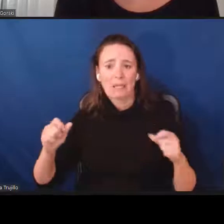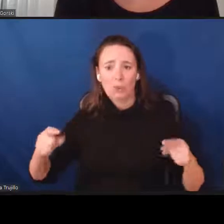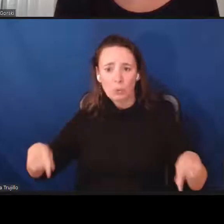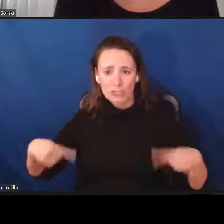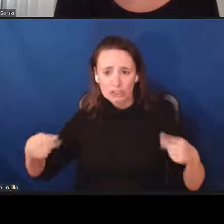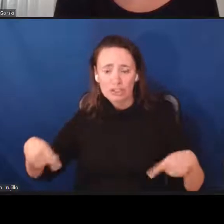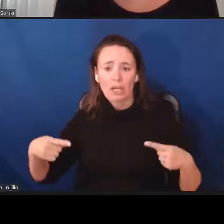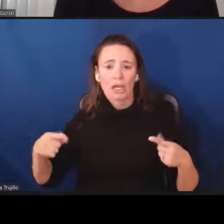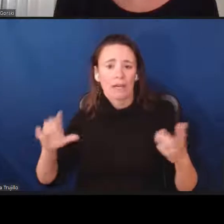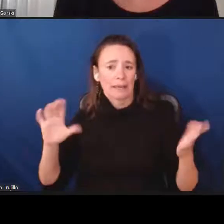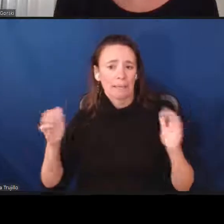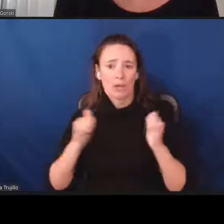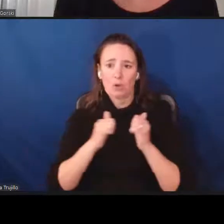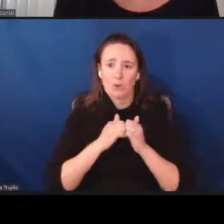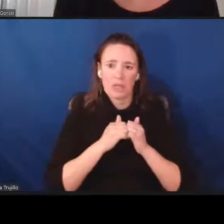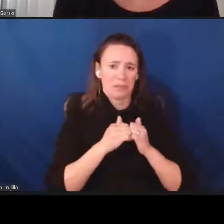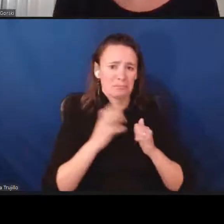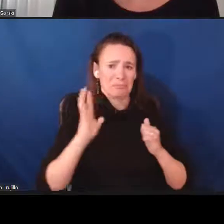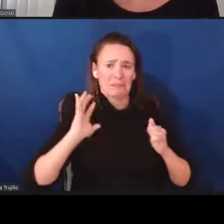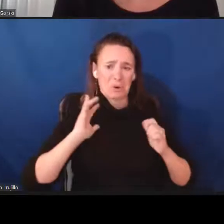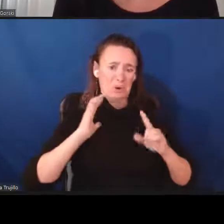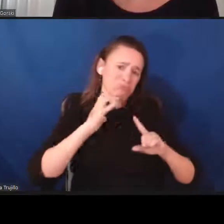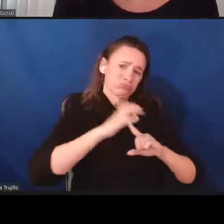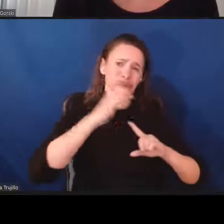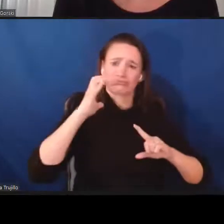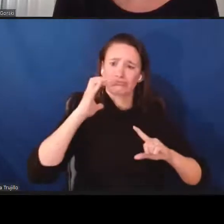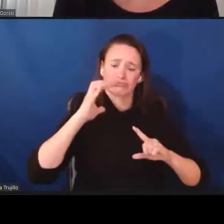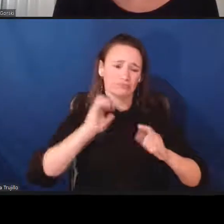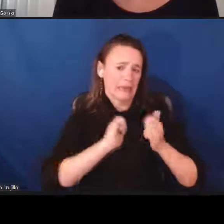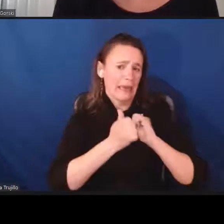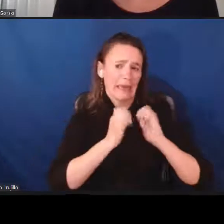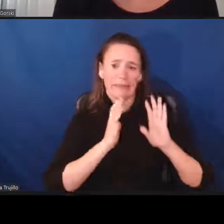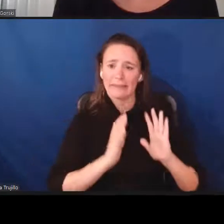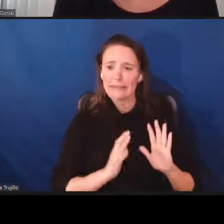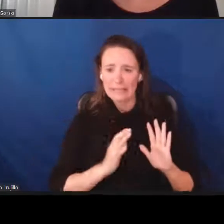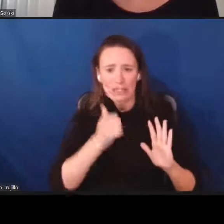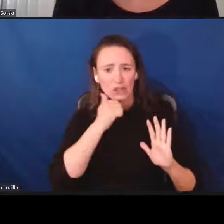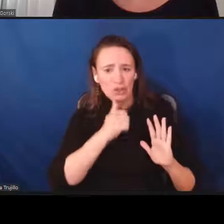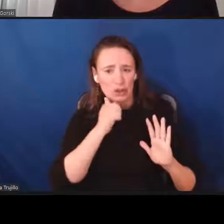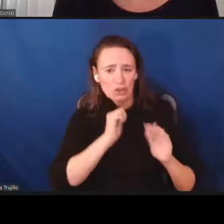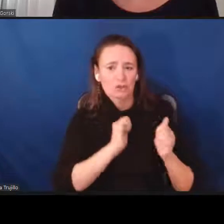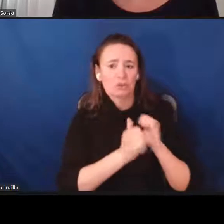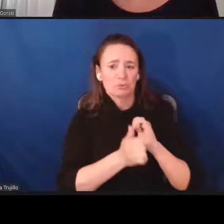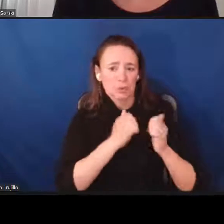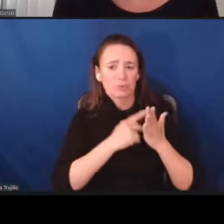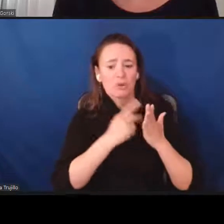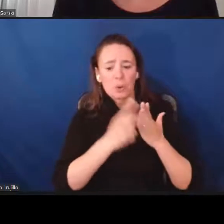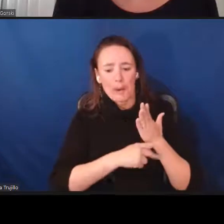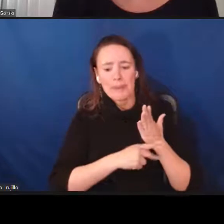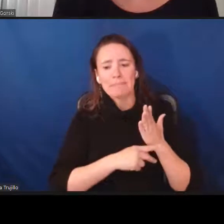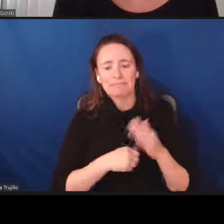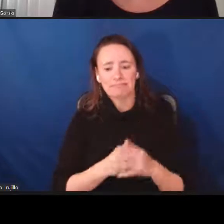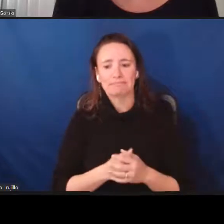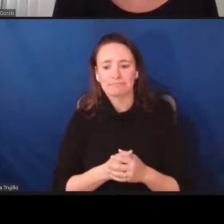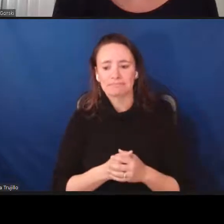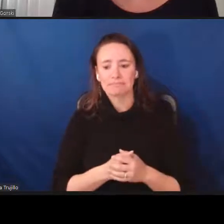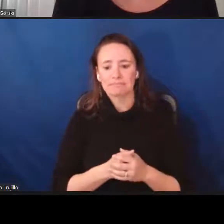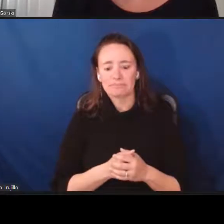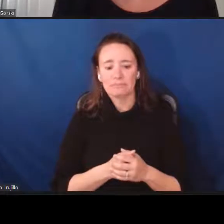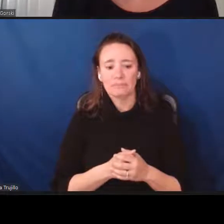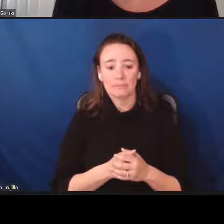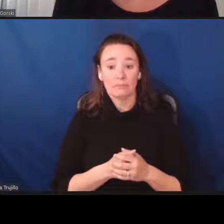the top athletes in the girls sports program. The other really